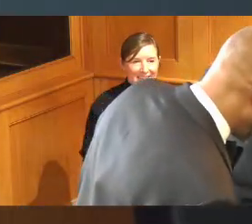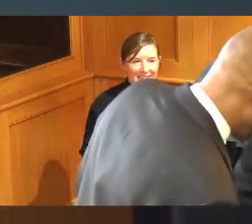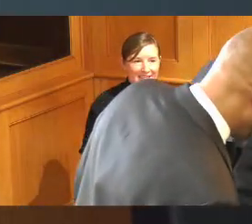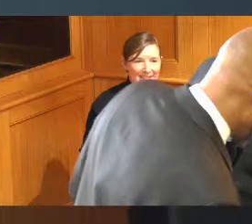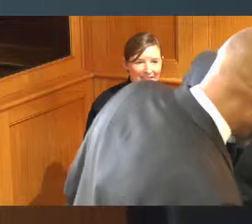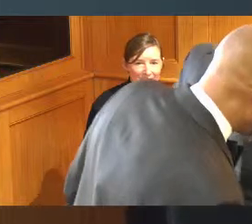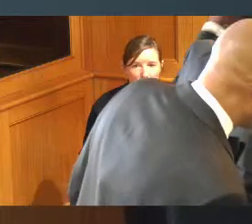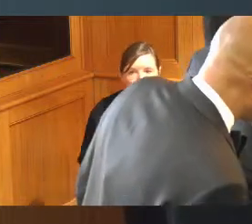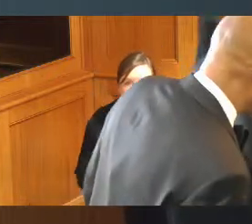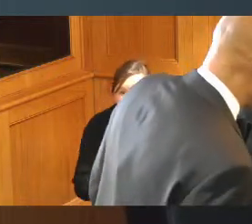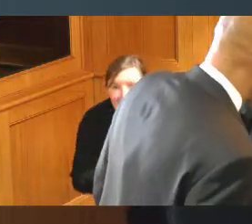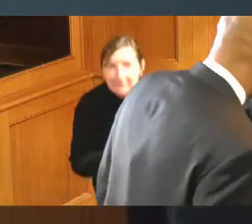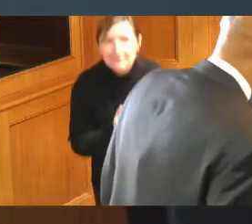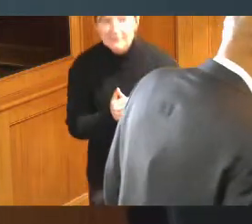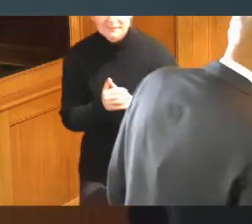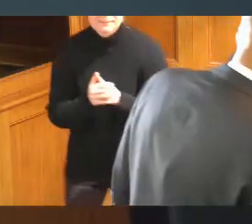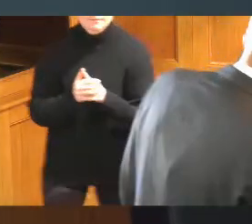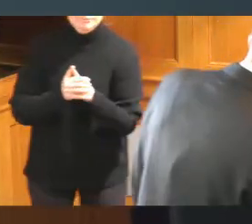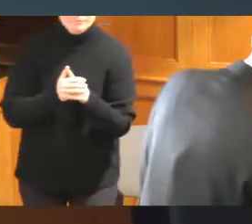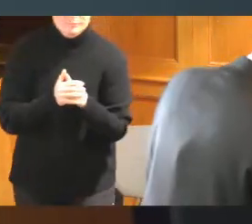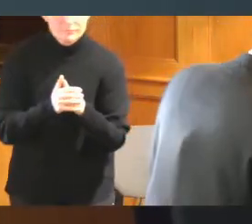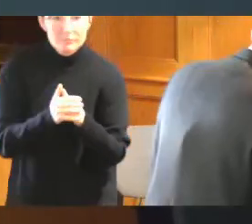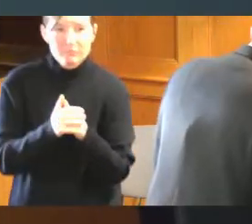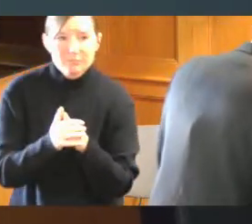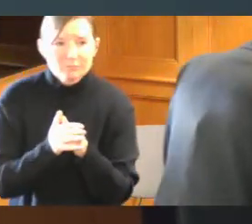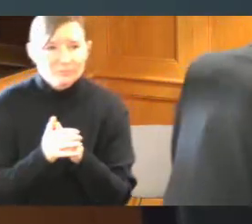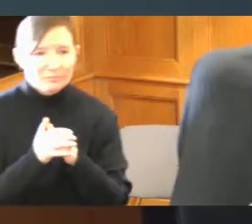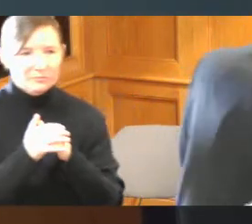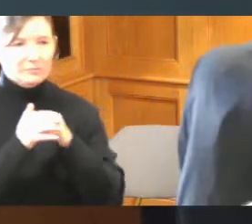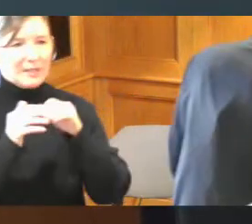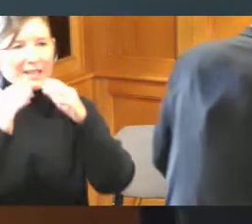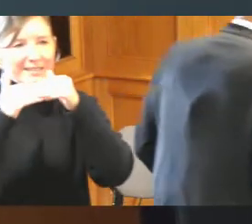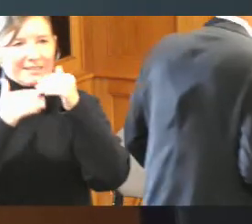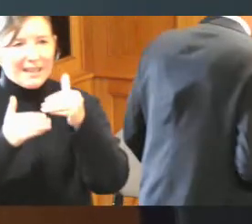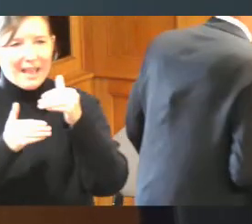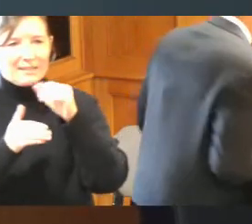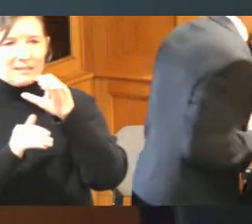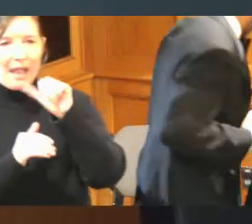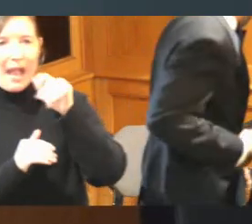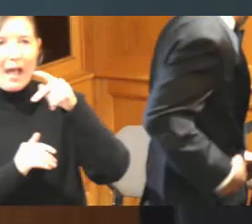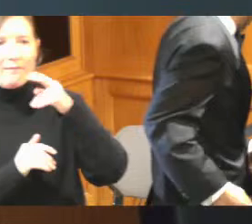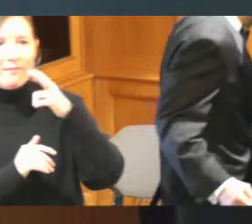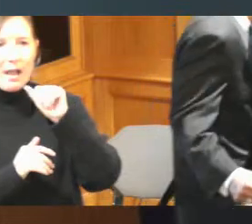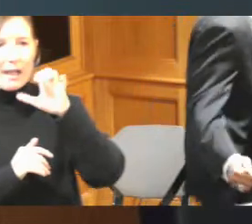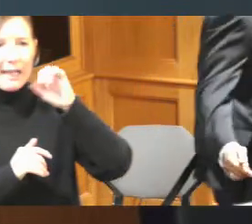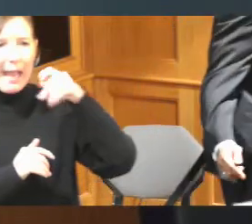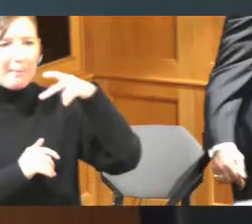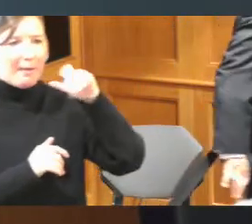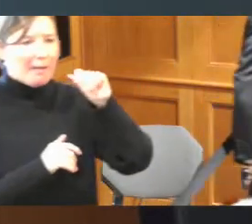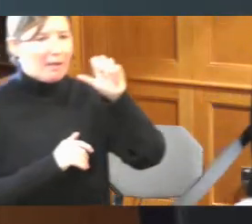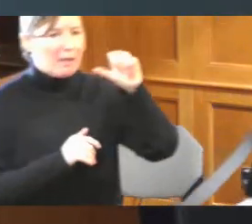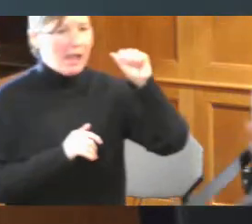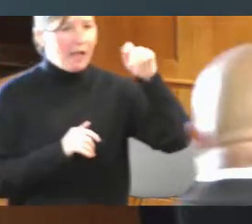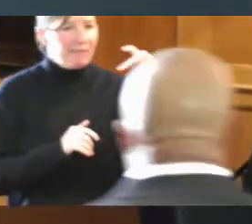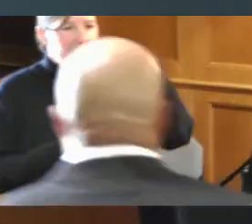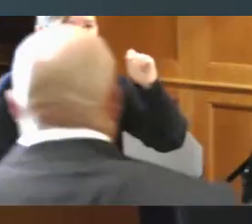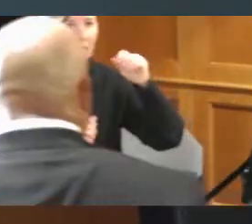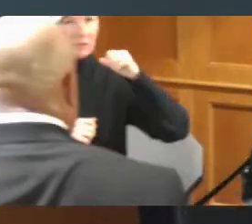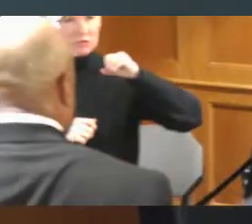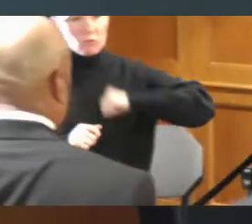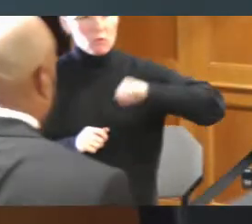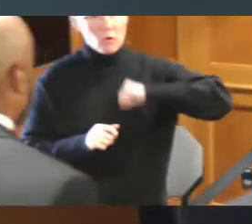we have proclamation honoring Alpha Kappa Alpha Sorority Incorporated.